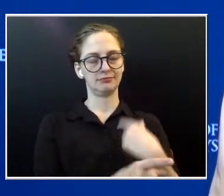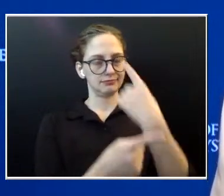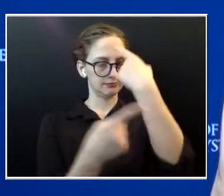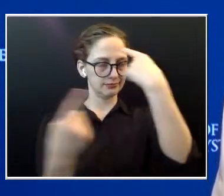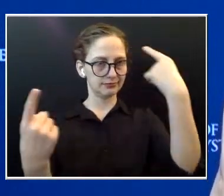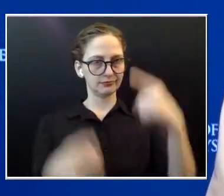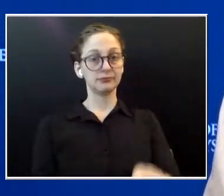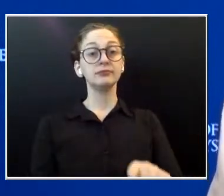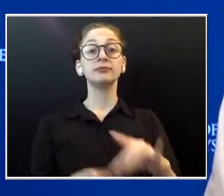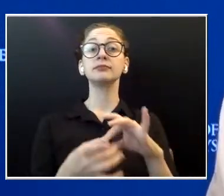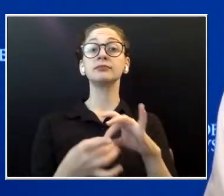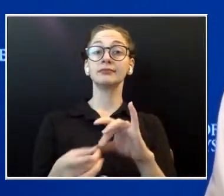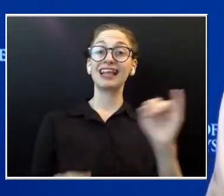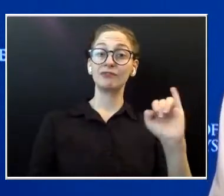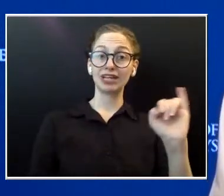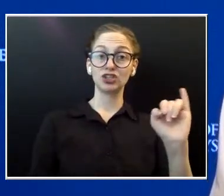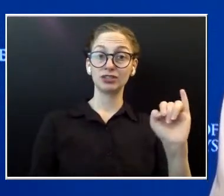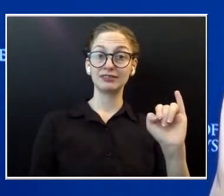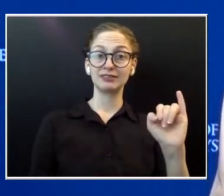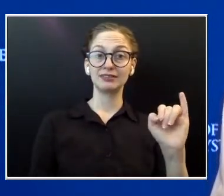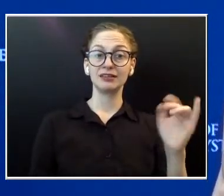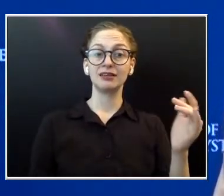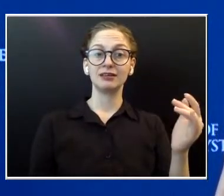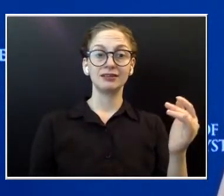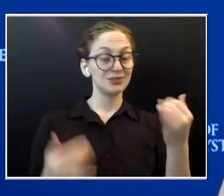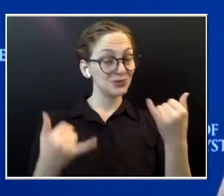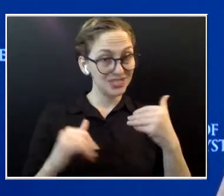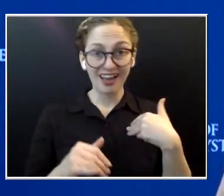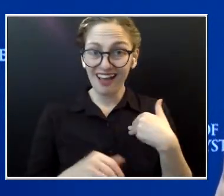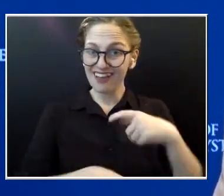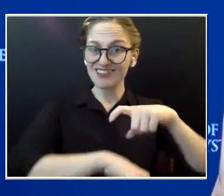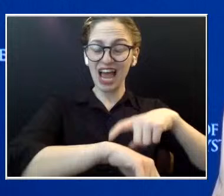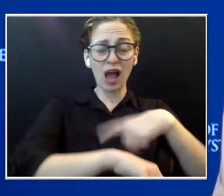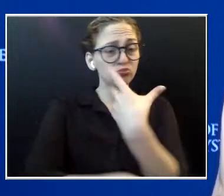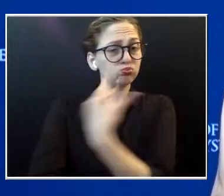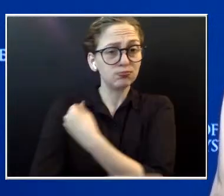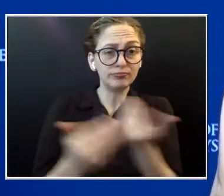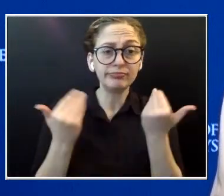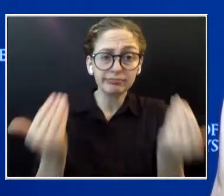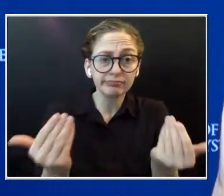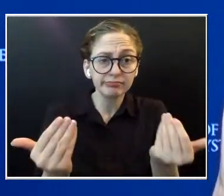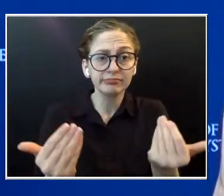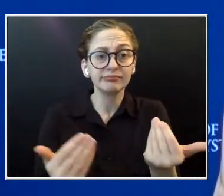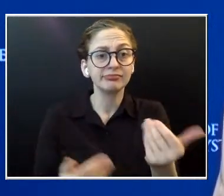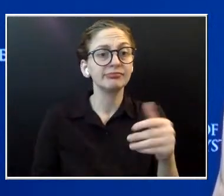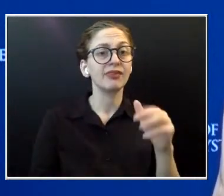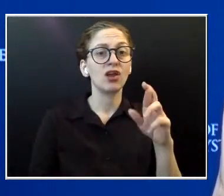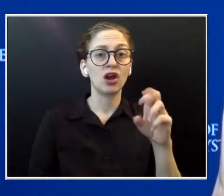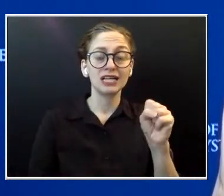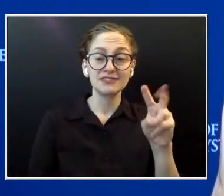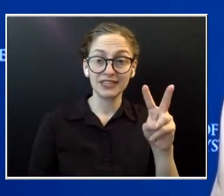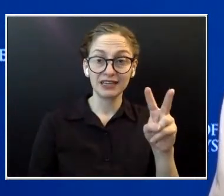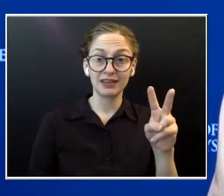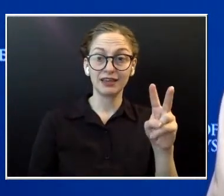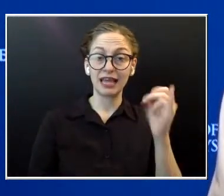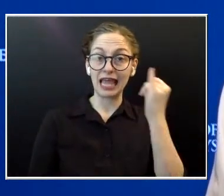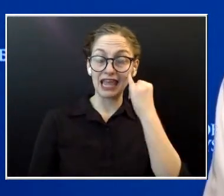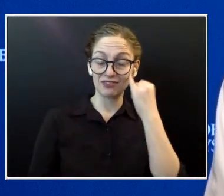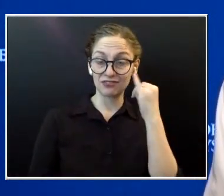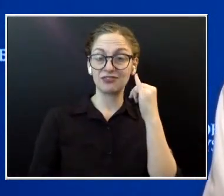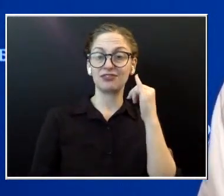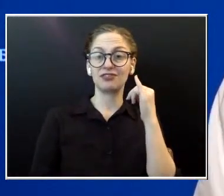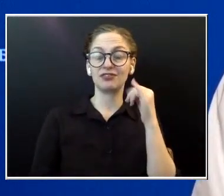go, there is still time to get your vaccines if you haven't yet. RSV, as we heard Dr. Stites, if you fall into that category, the age